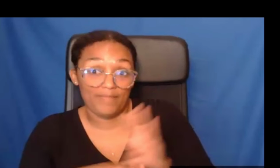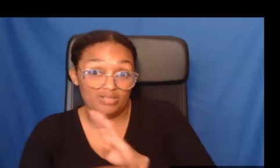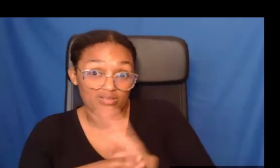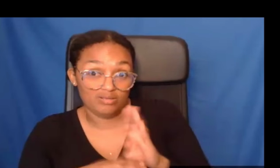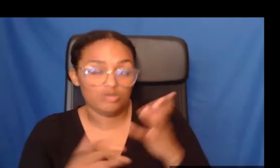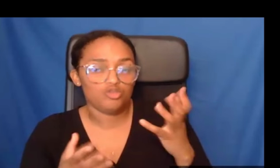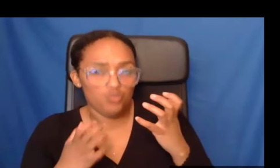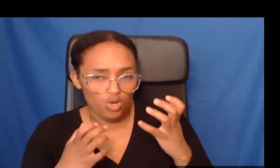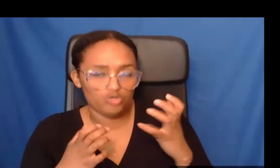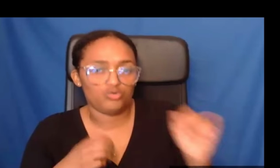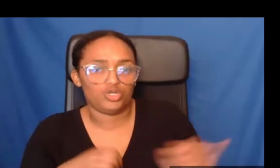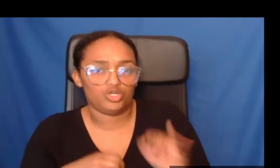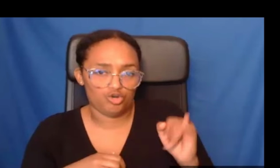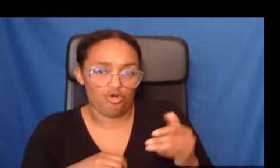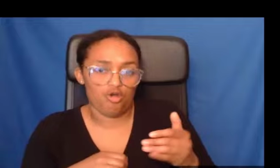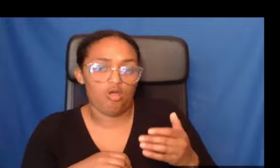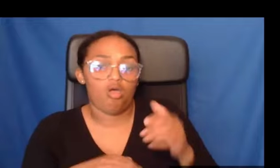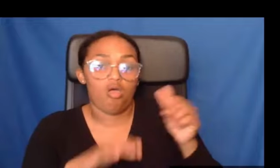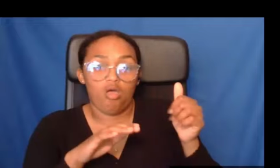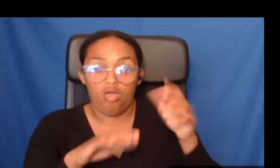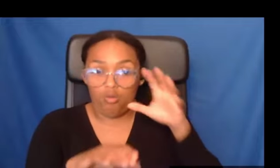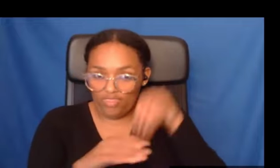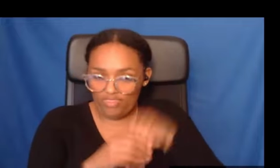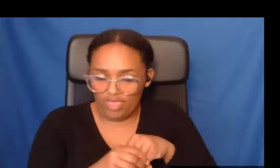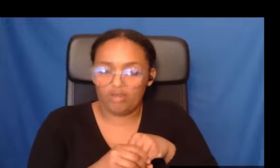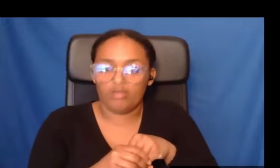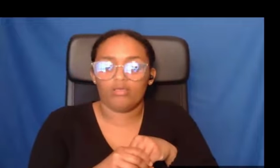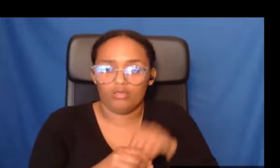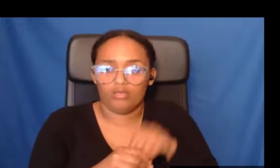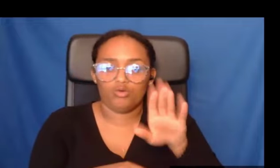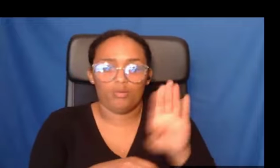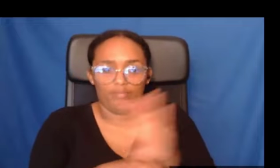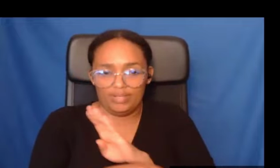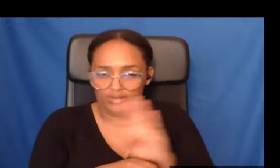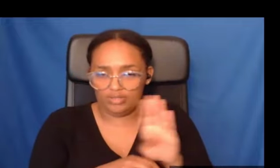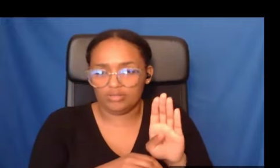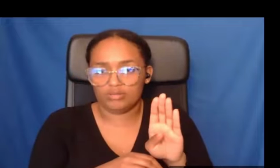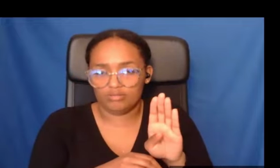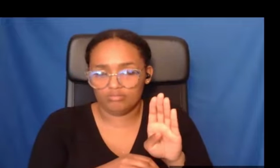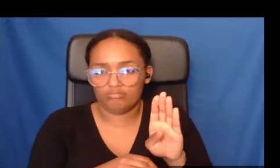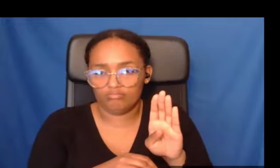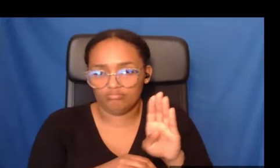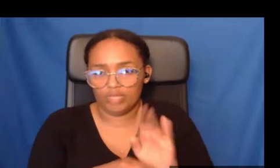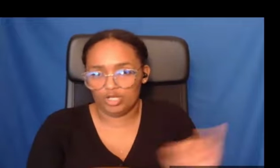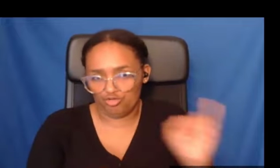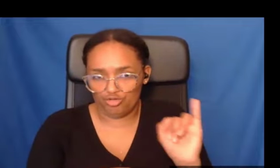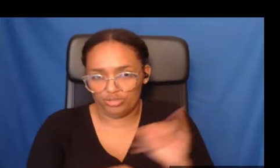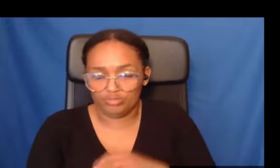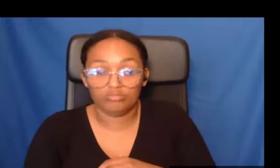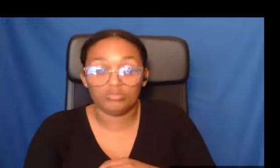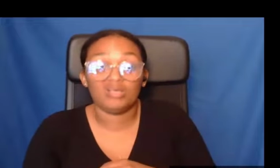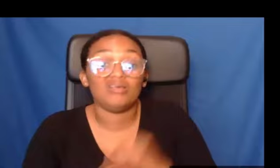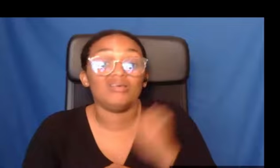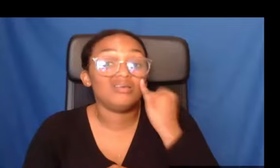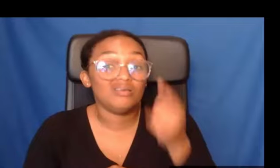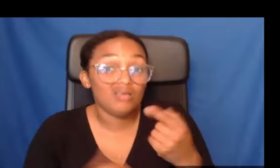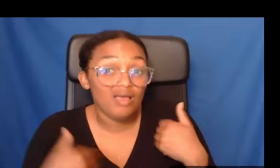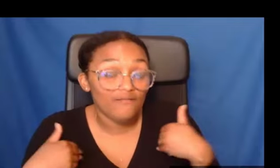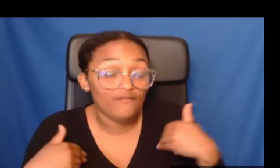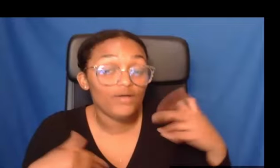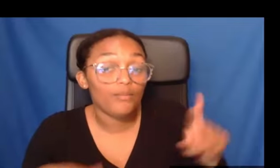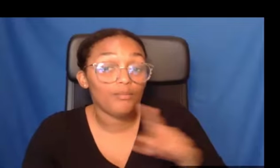commercial policy as a business. If you have a personal vehicle,